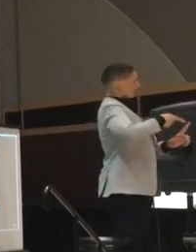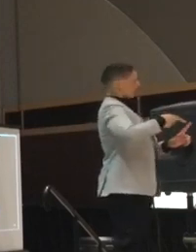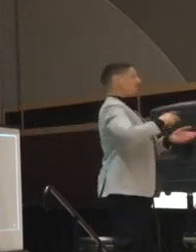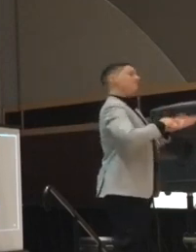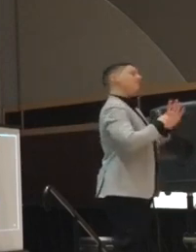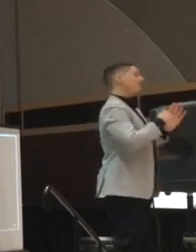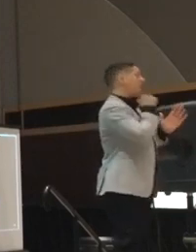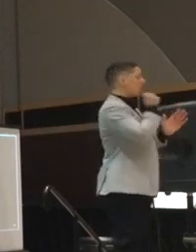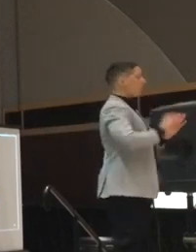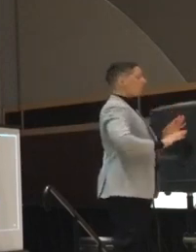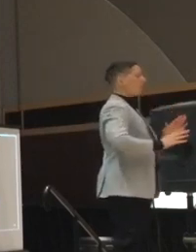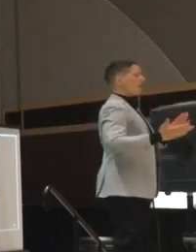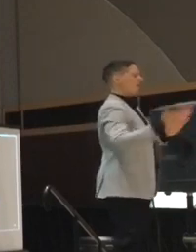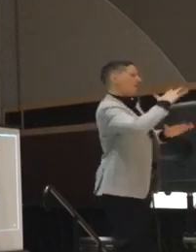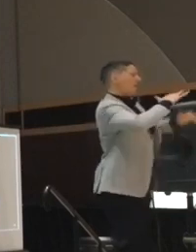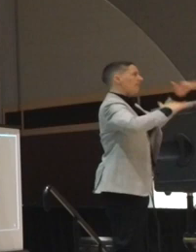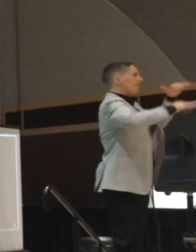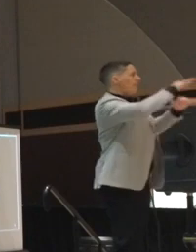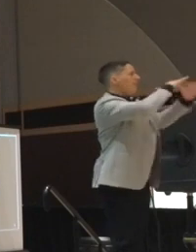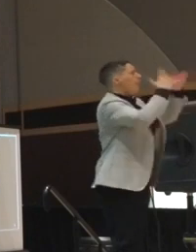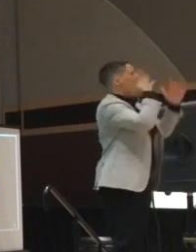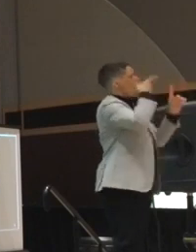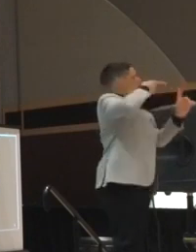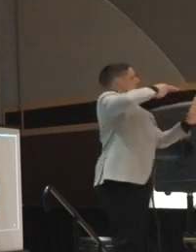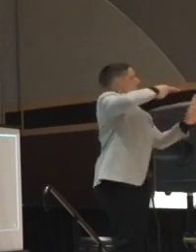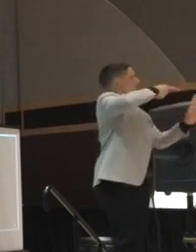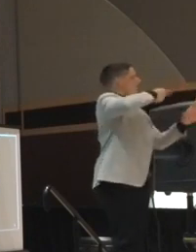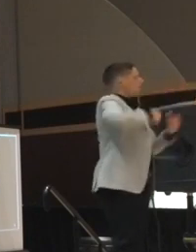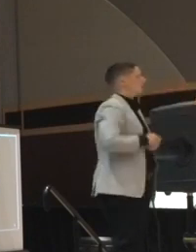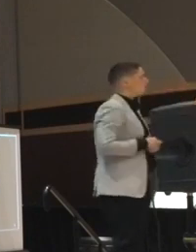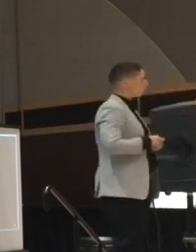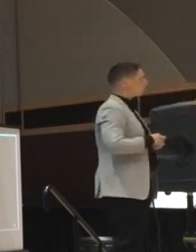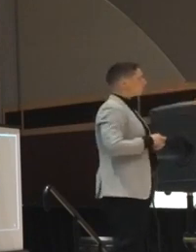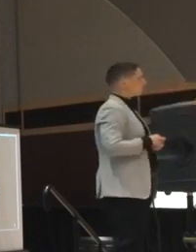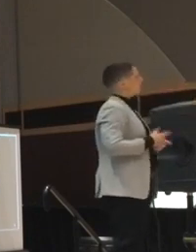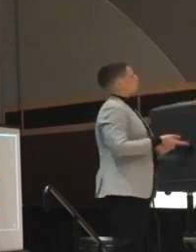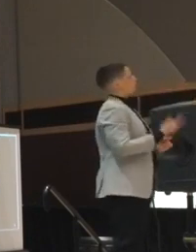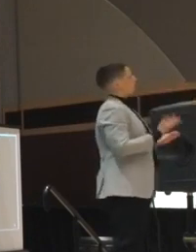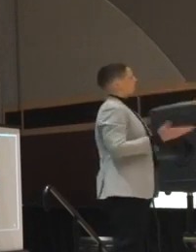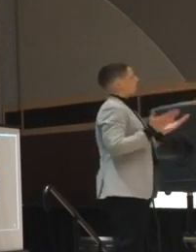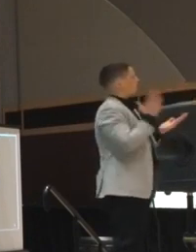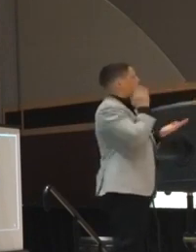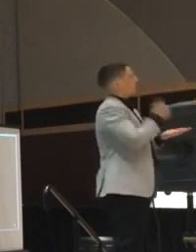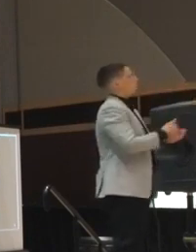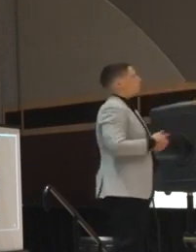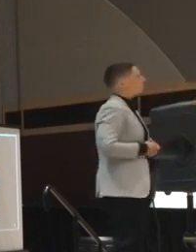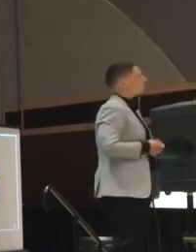fight because they're on task. That's one of the things you can do.